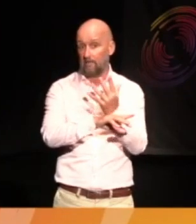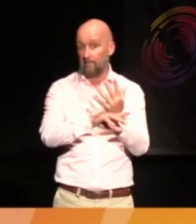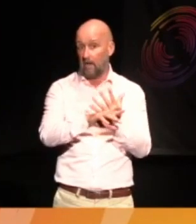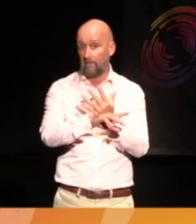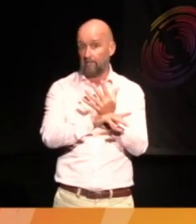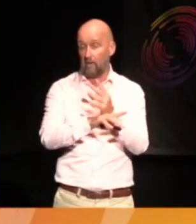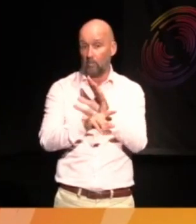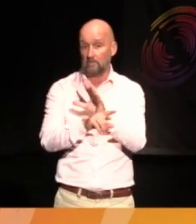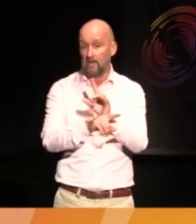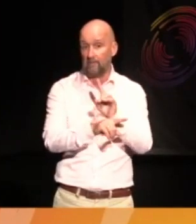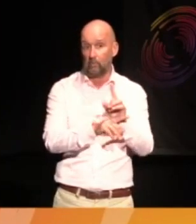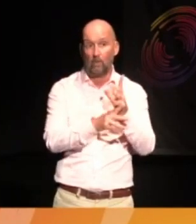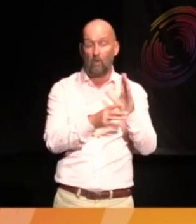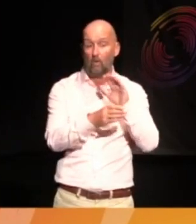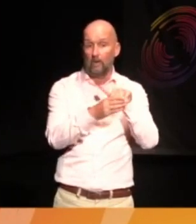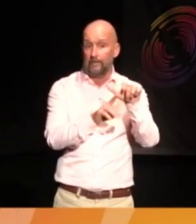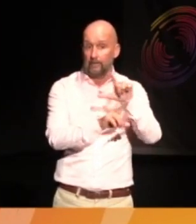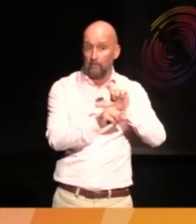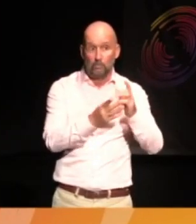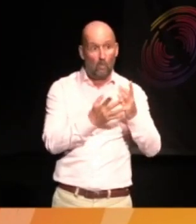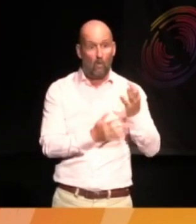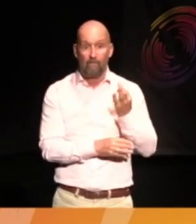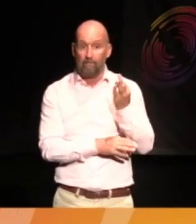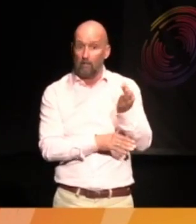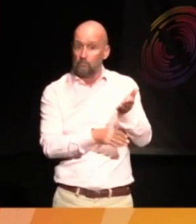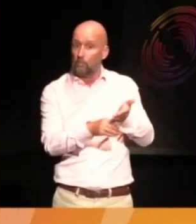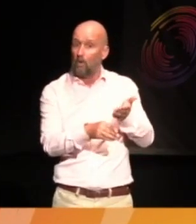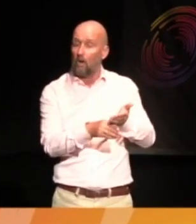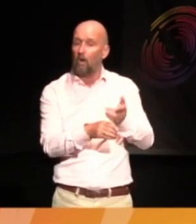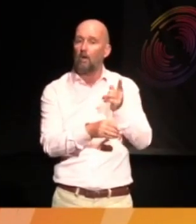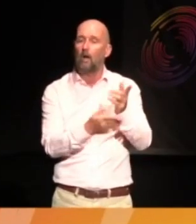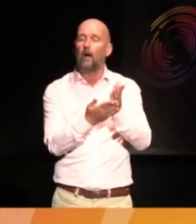or a voluntary or community role, something that's very